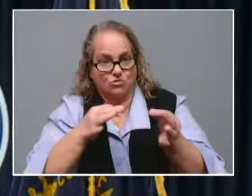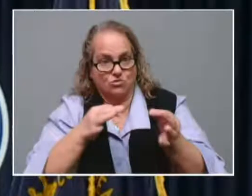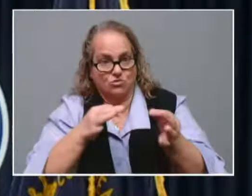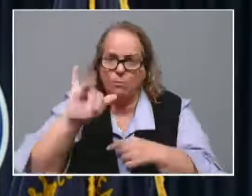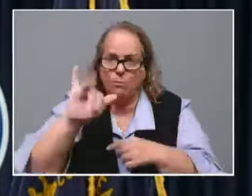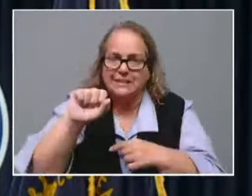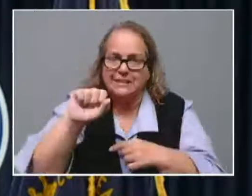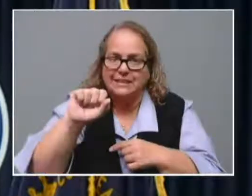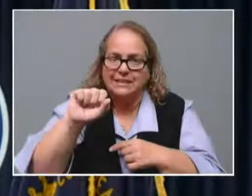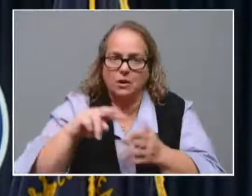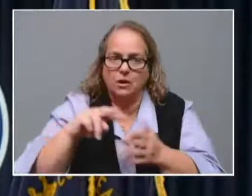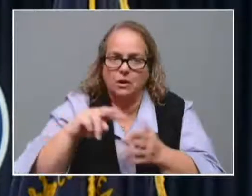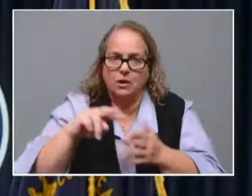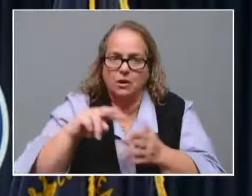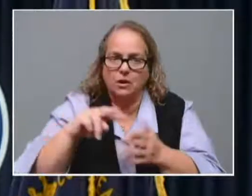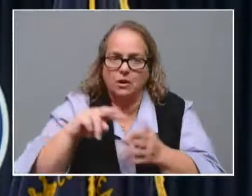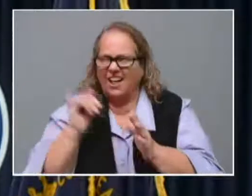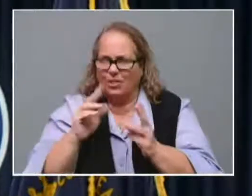sounds like the weather